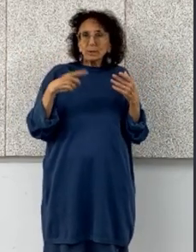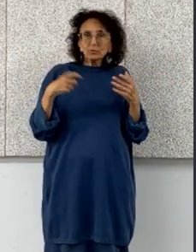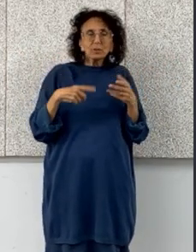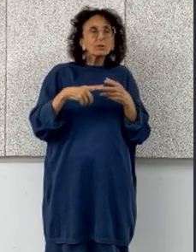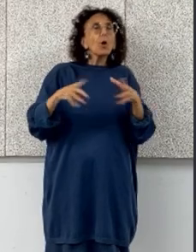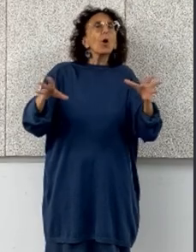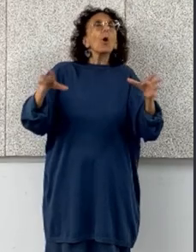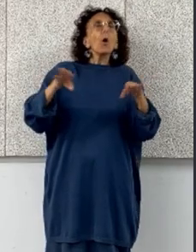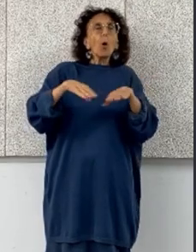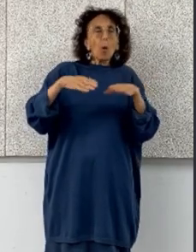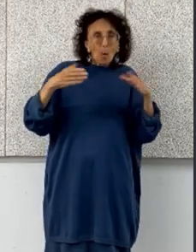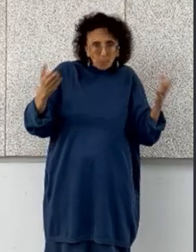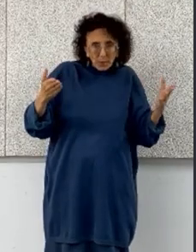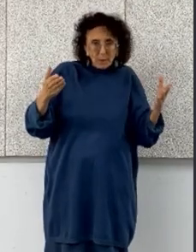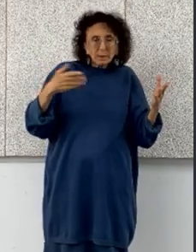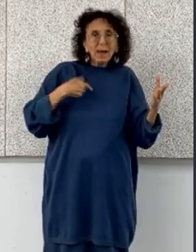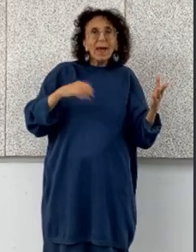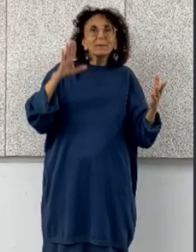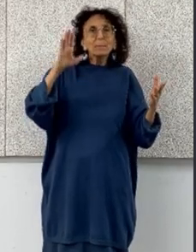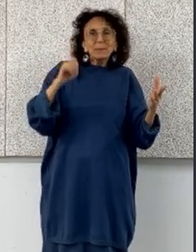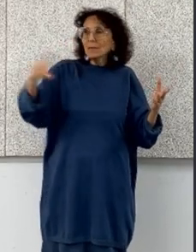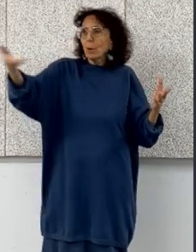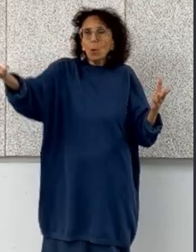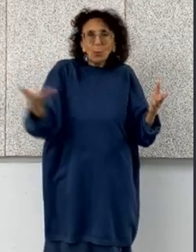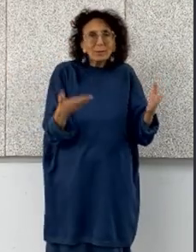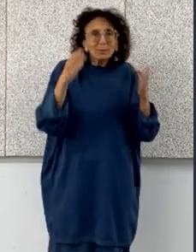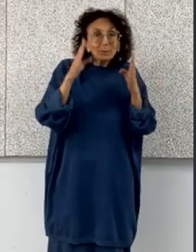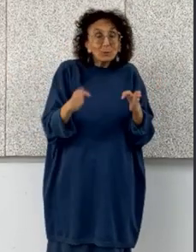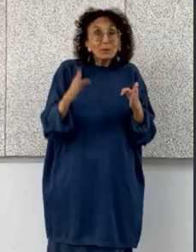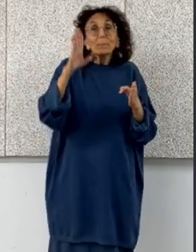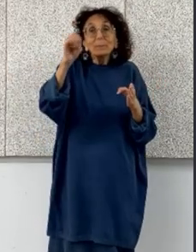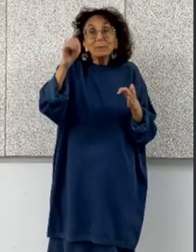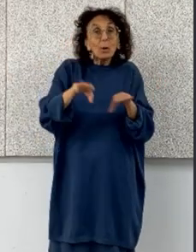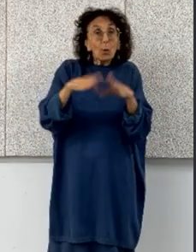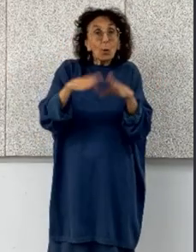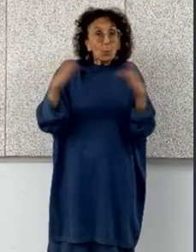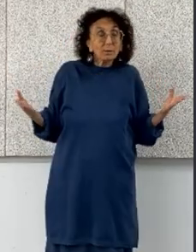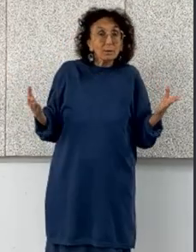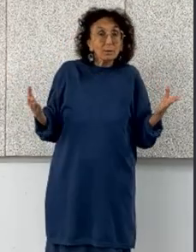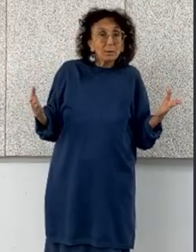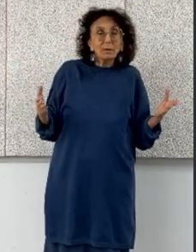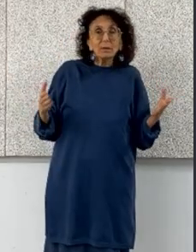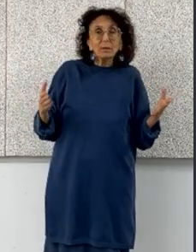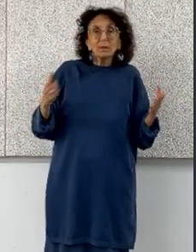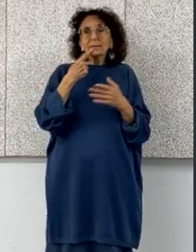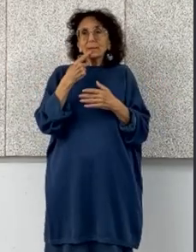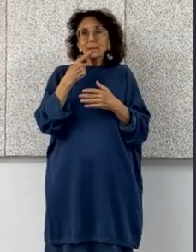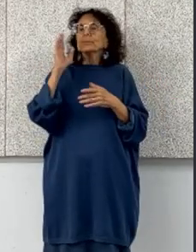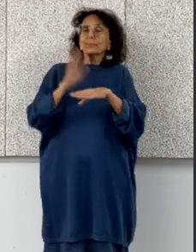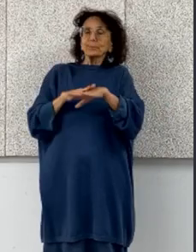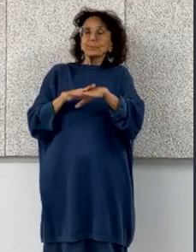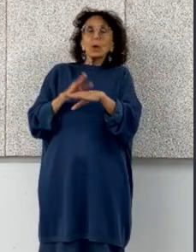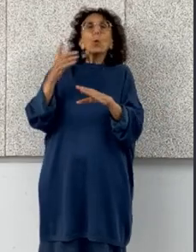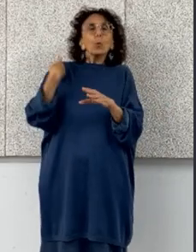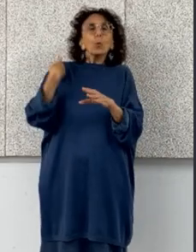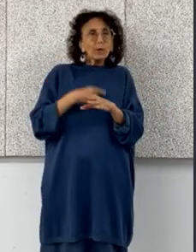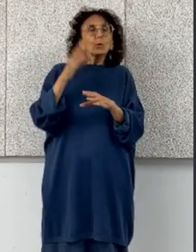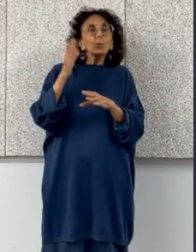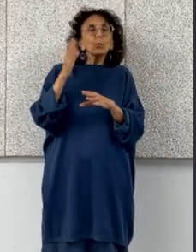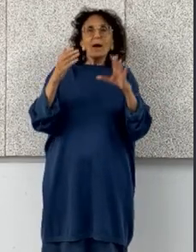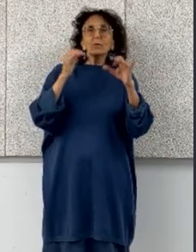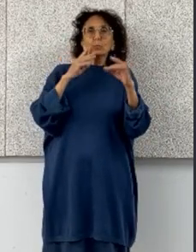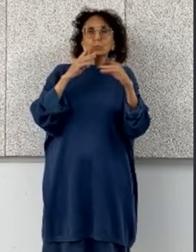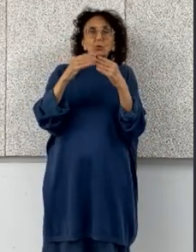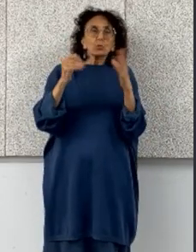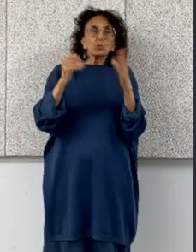that is welcoming and open, and saying like, okay, we're gonna have a process where you're meeting with three